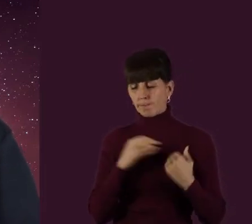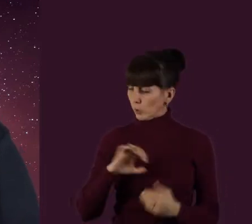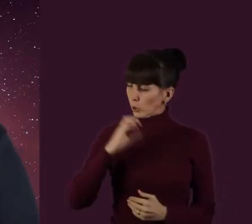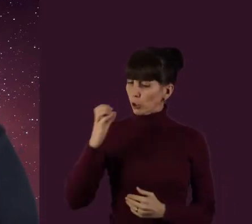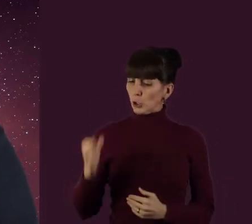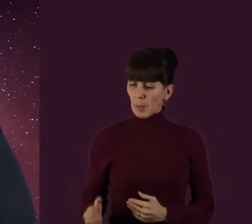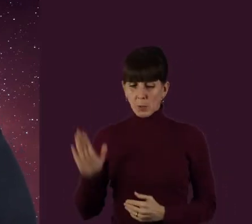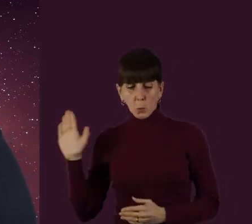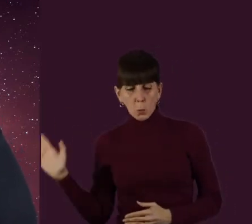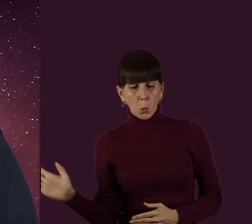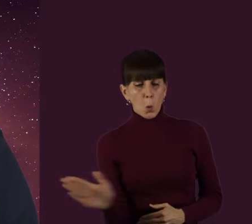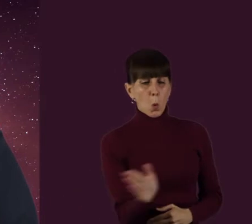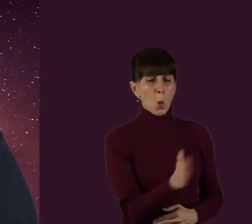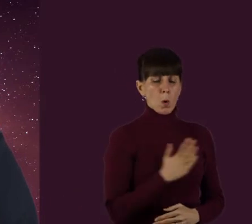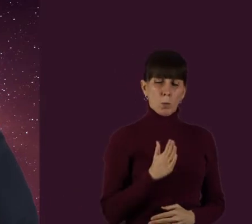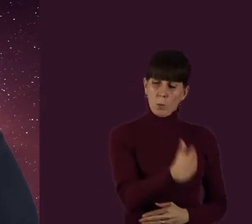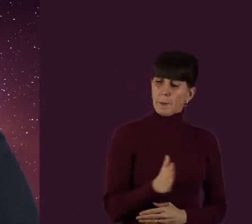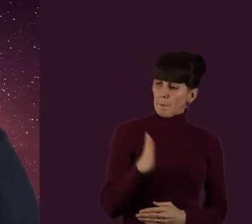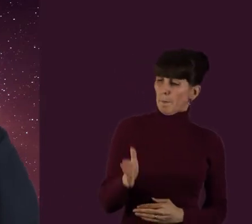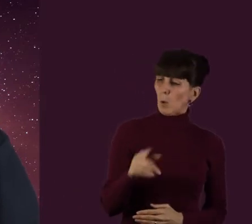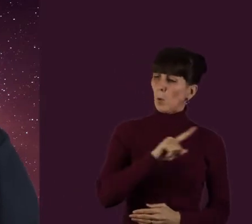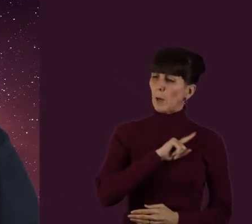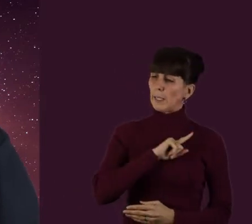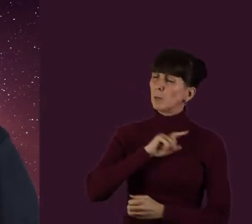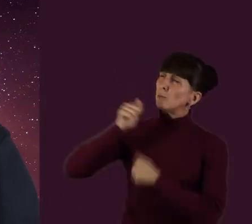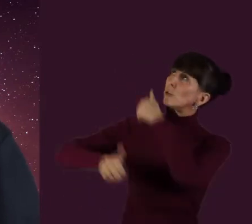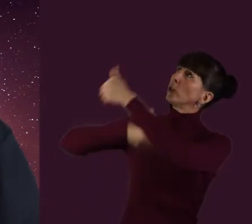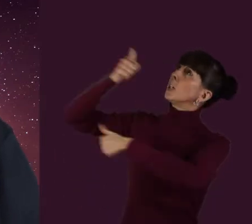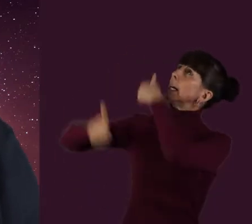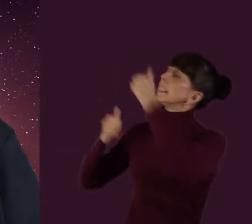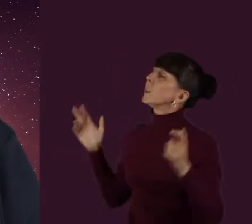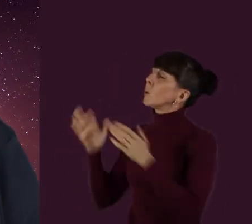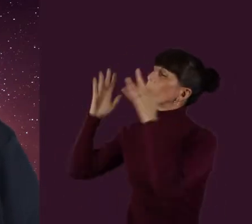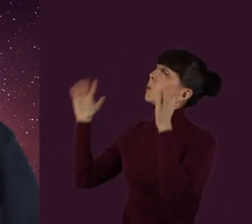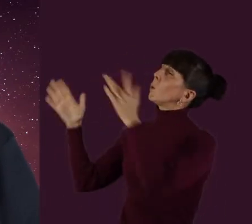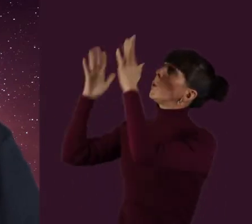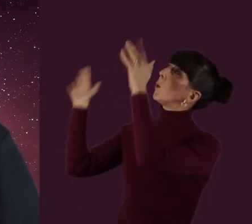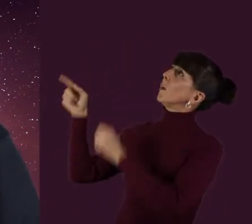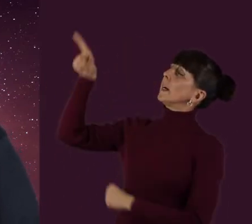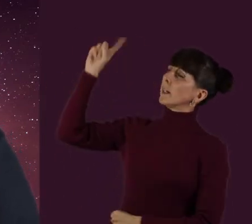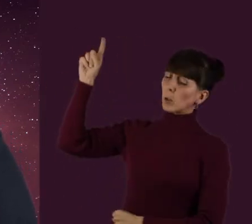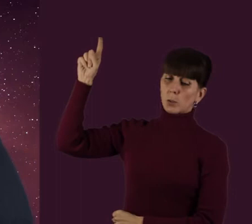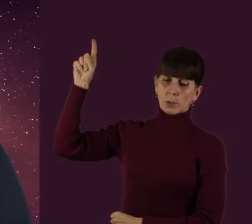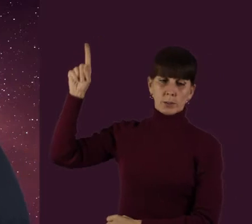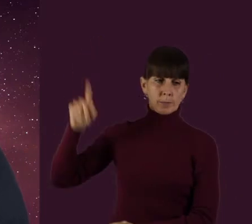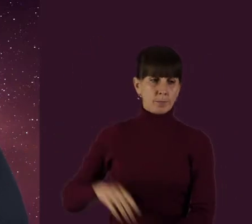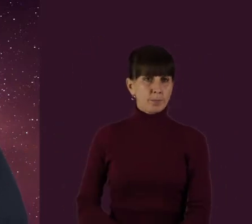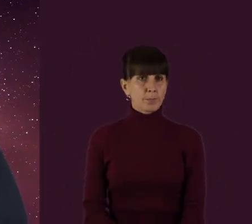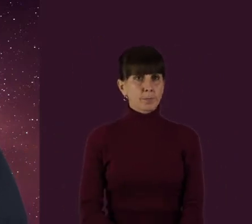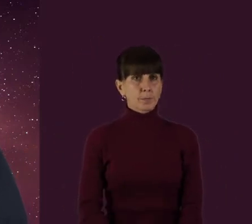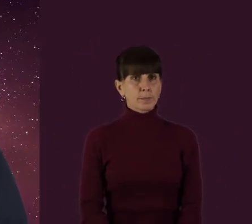and praising God for all the things they had heard and seen, which were just as they had been